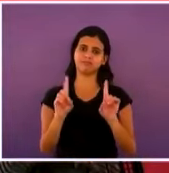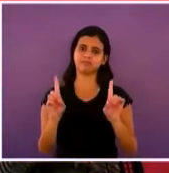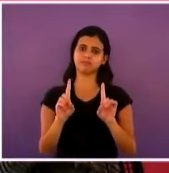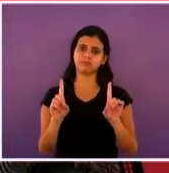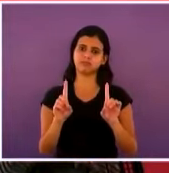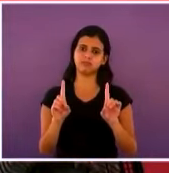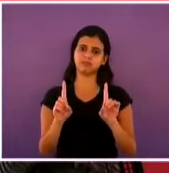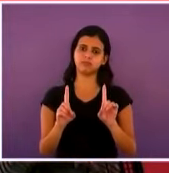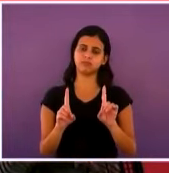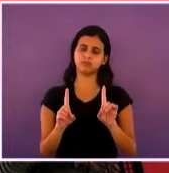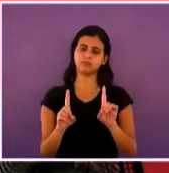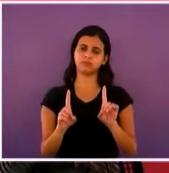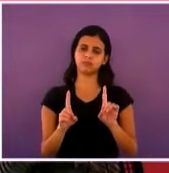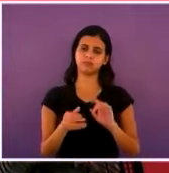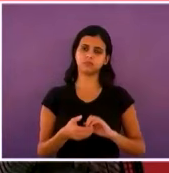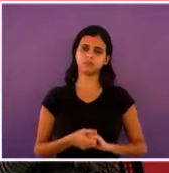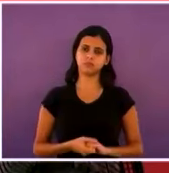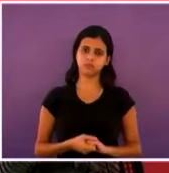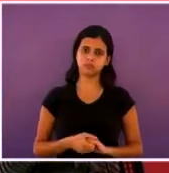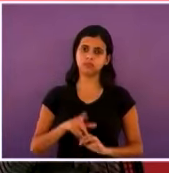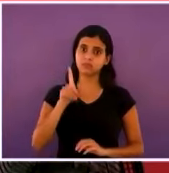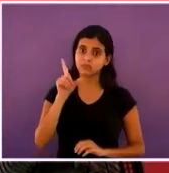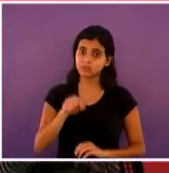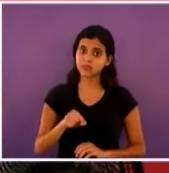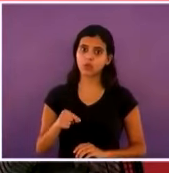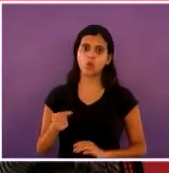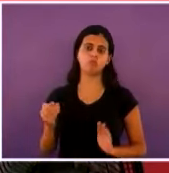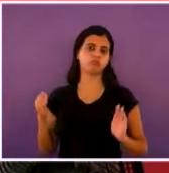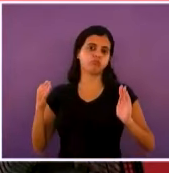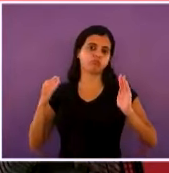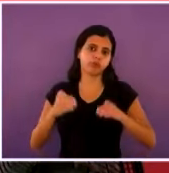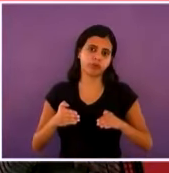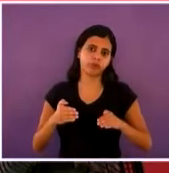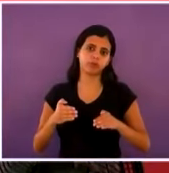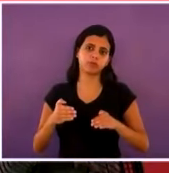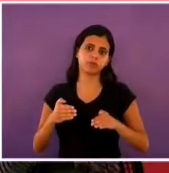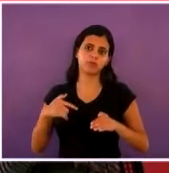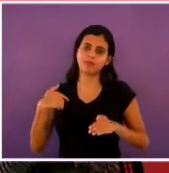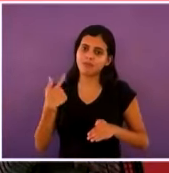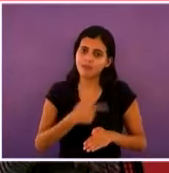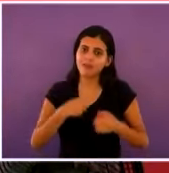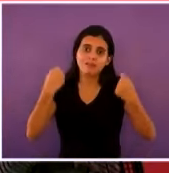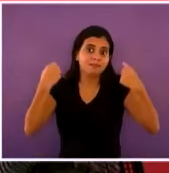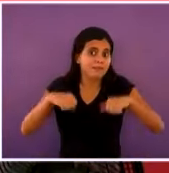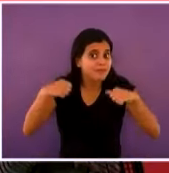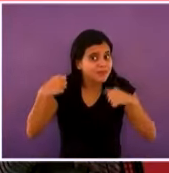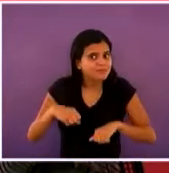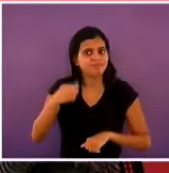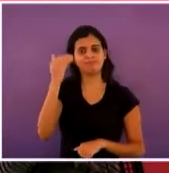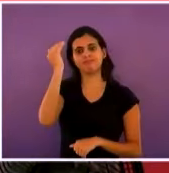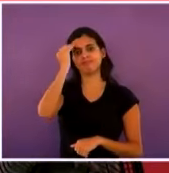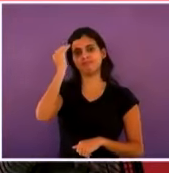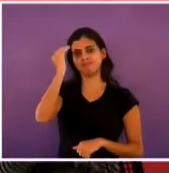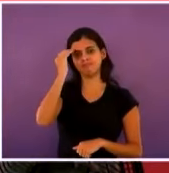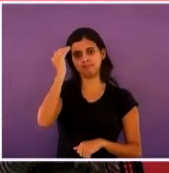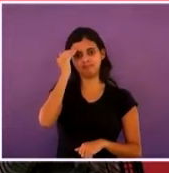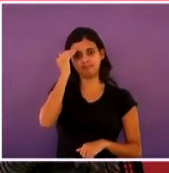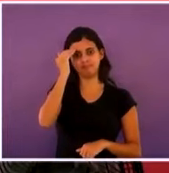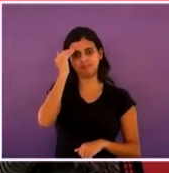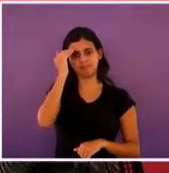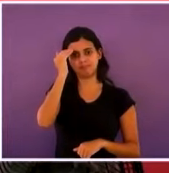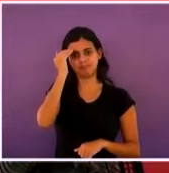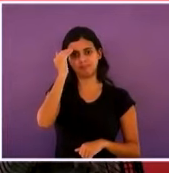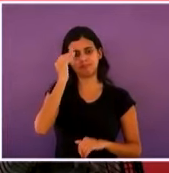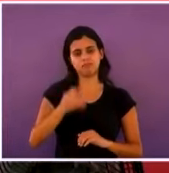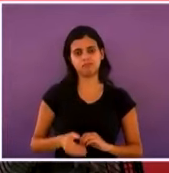of us should address. Essa é a questão com a qual todos nós temos que lidar. And I